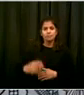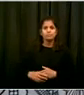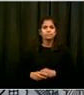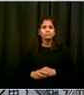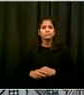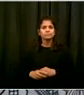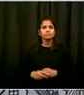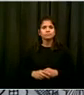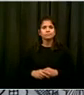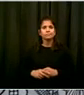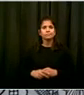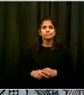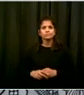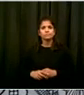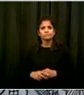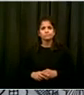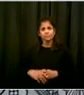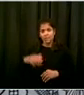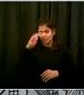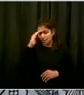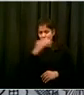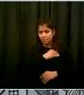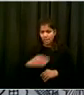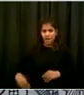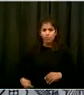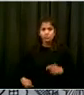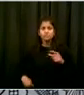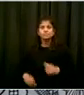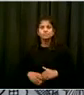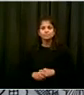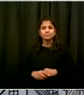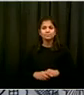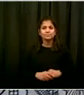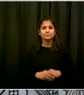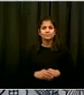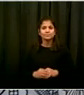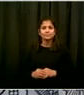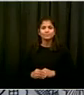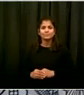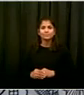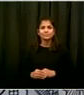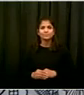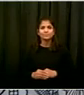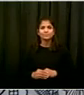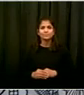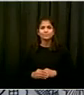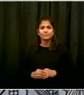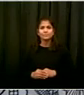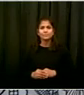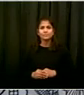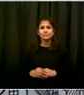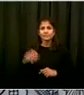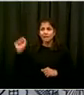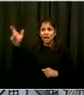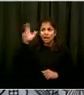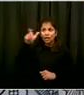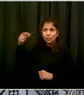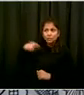Hi, Mr. Mayor. I might not be in a great spot to talk, but hopefully you can hear me. Yeah, no, we can hear you okay,